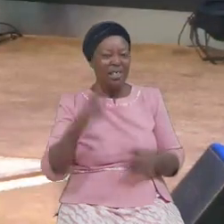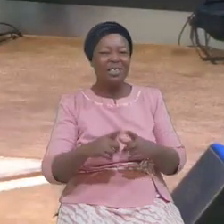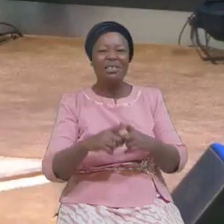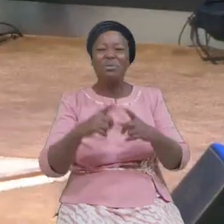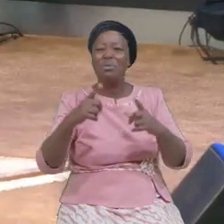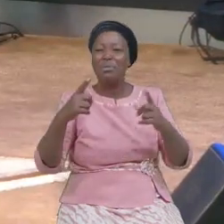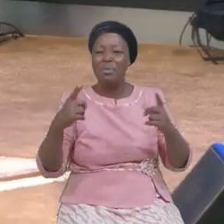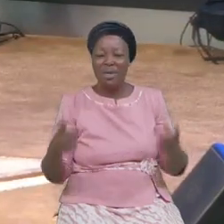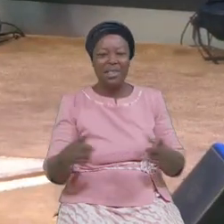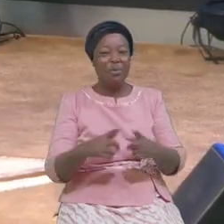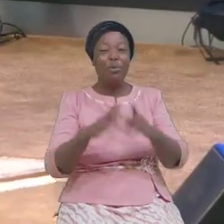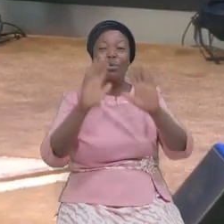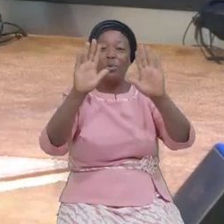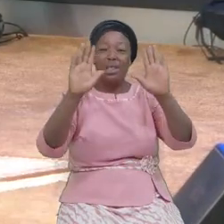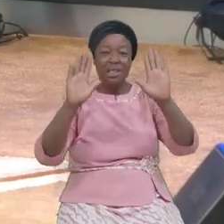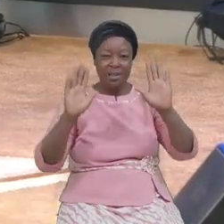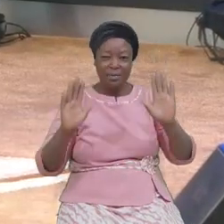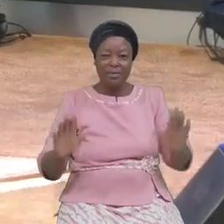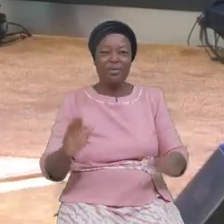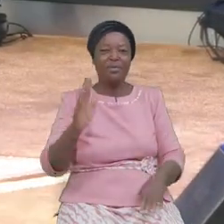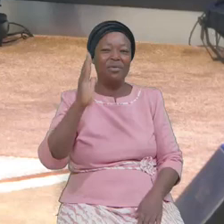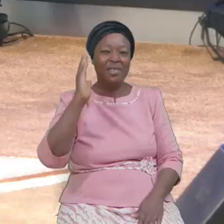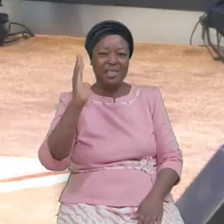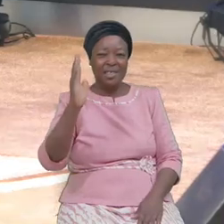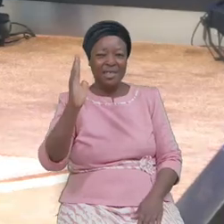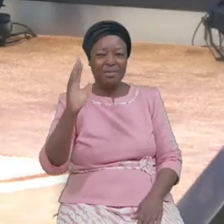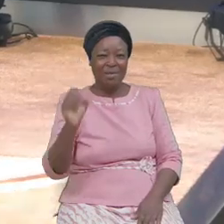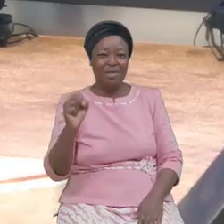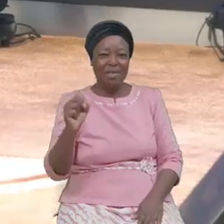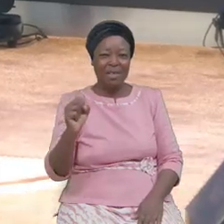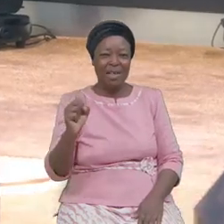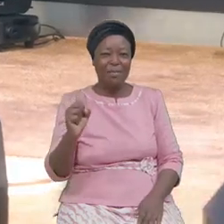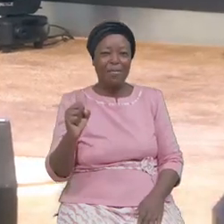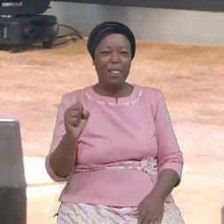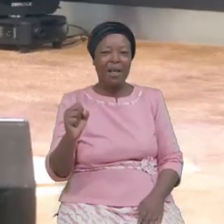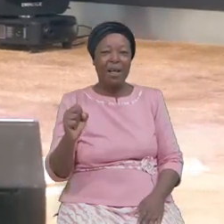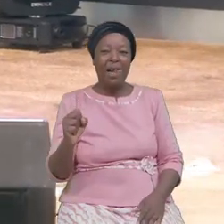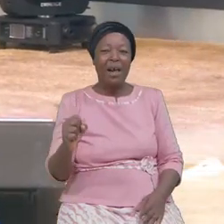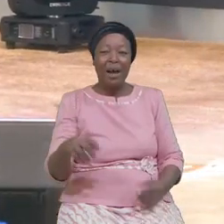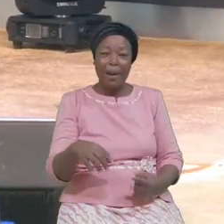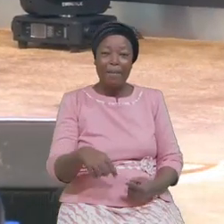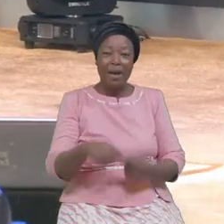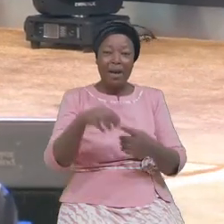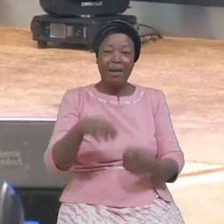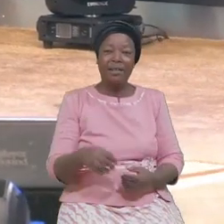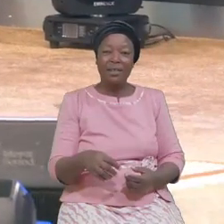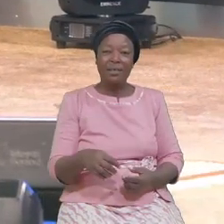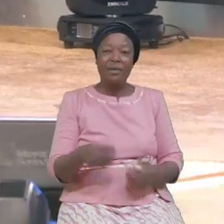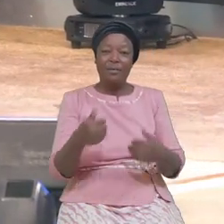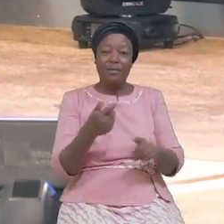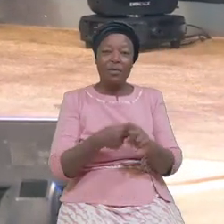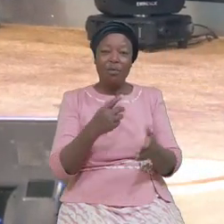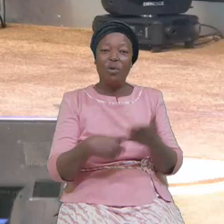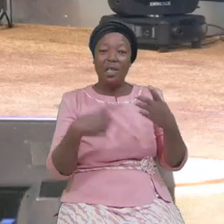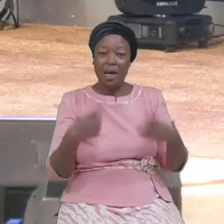spectacular, spectacular testimonies. Apart from what happened at the